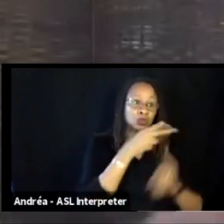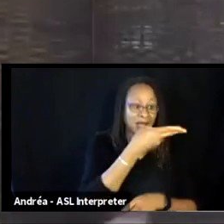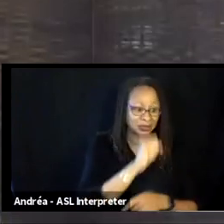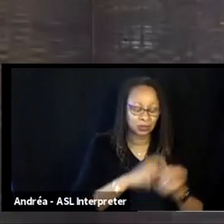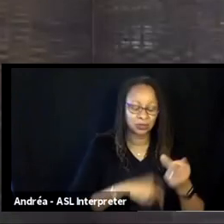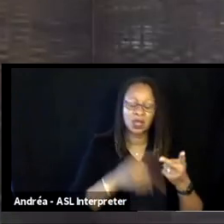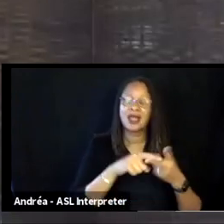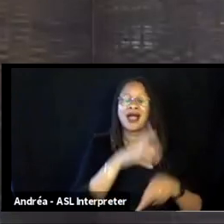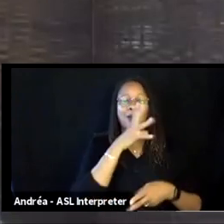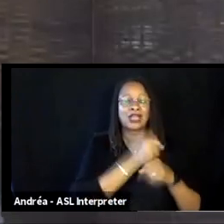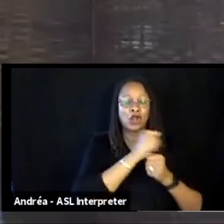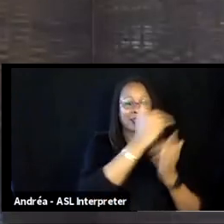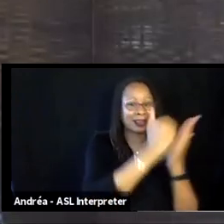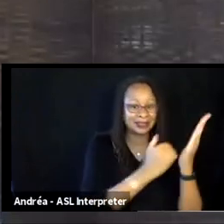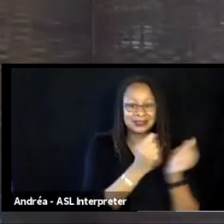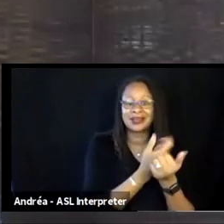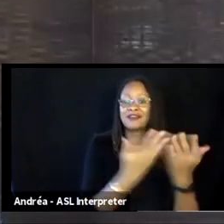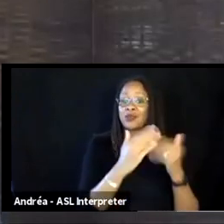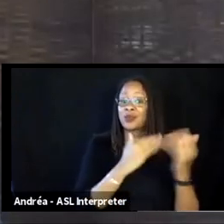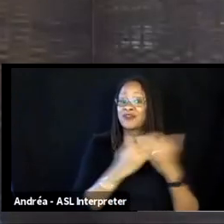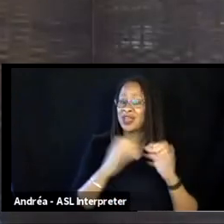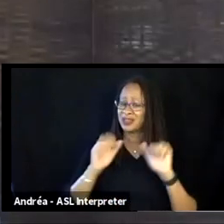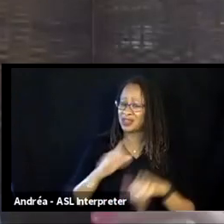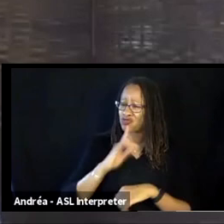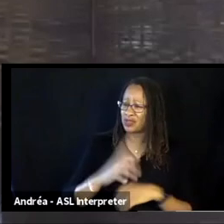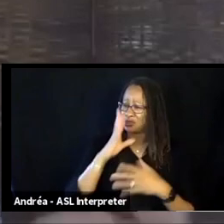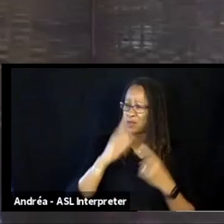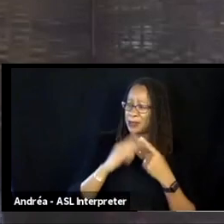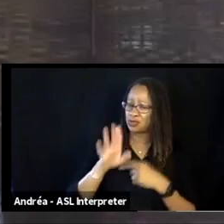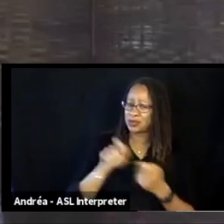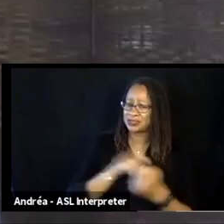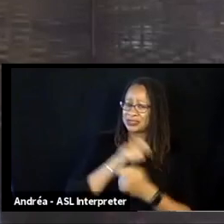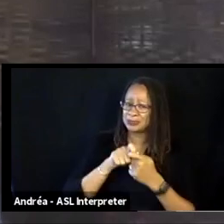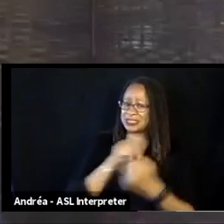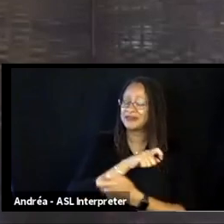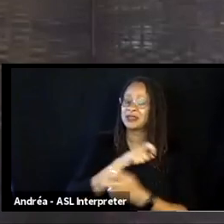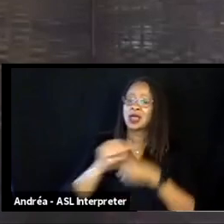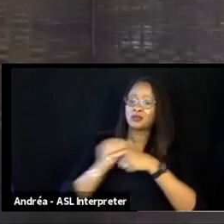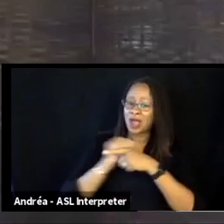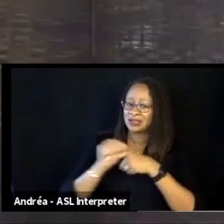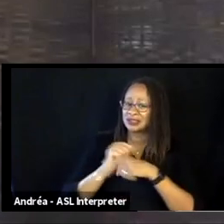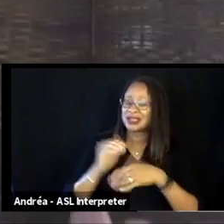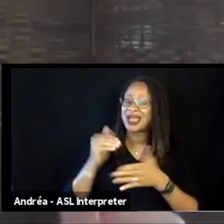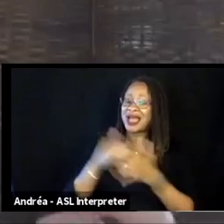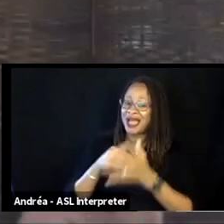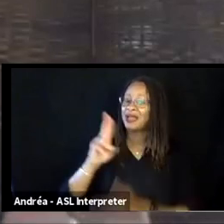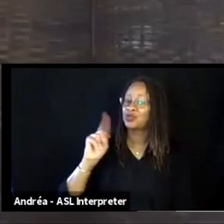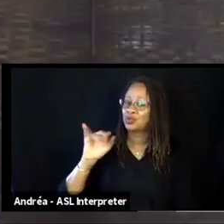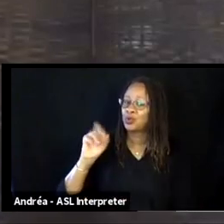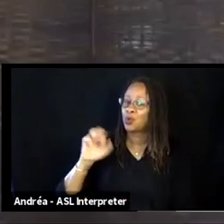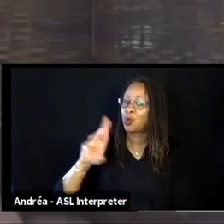you know, get on a list and whatever. So can you really talk about your specific practice at UniWorld, of what